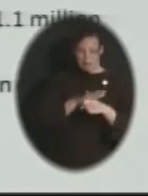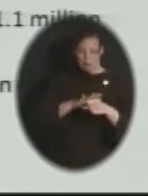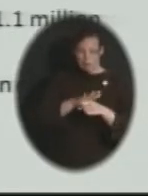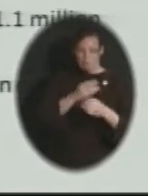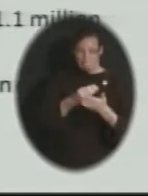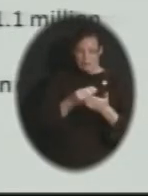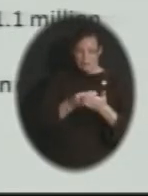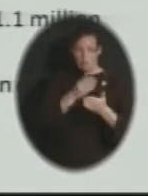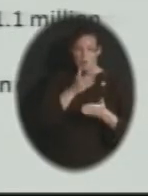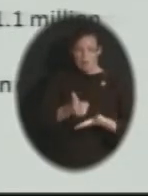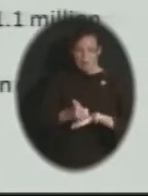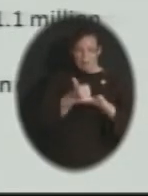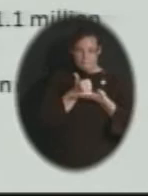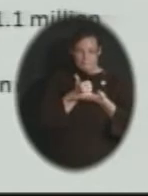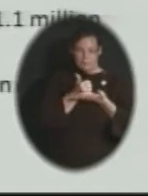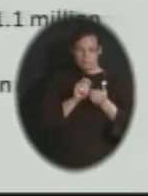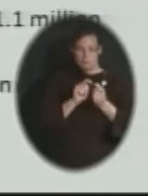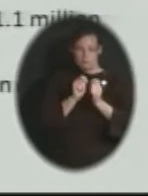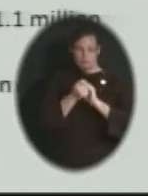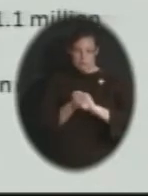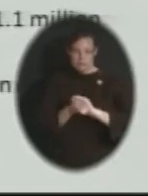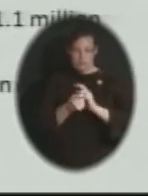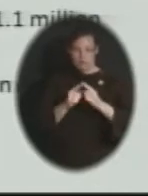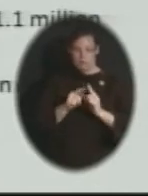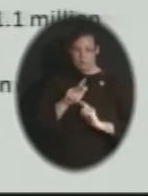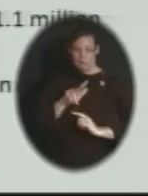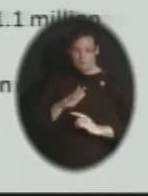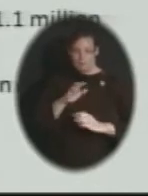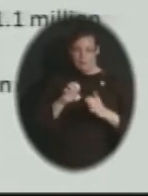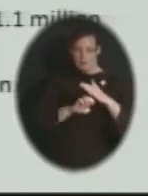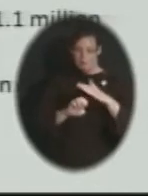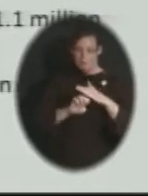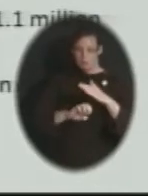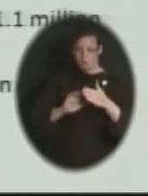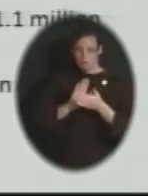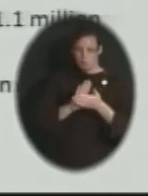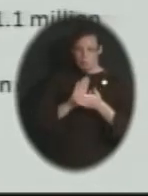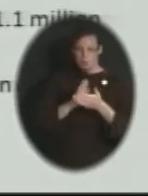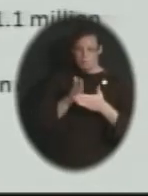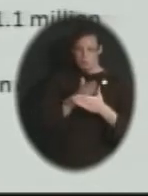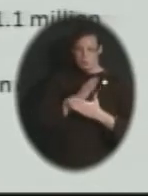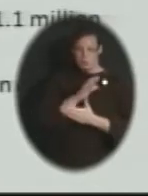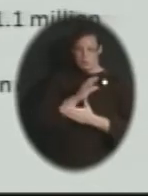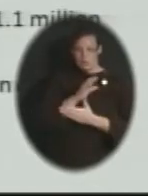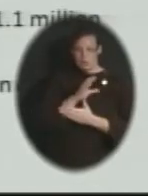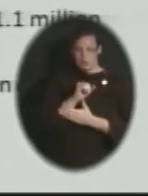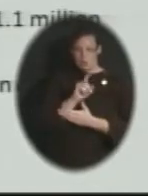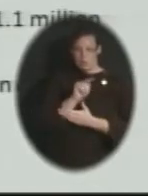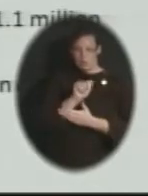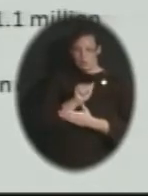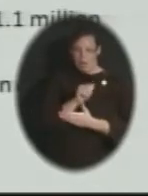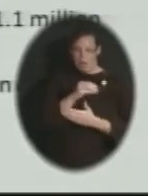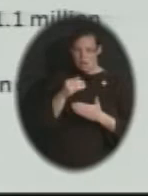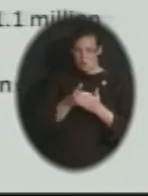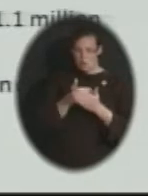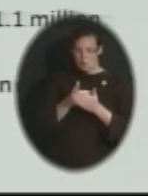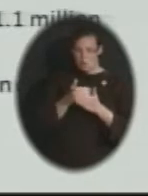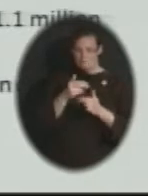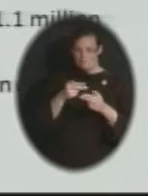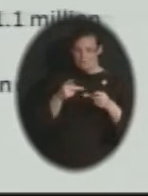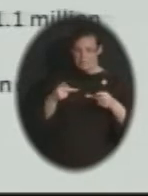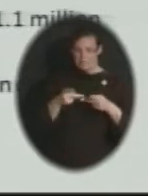that will help us as we transition to our 35th elementary. Between CODA and new facility weightings, we will